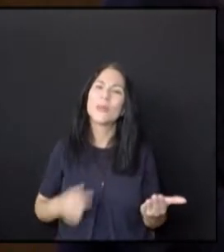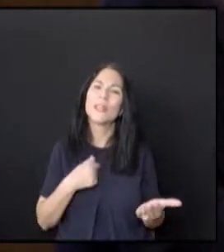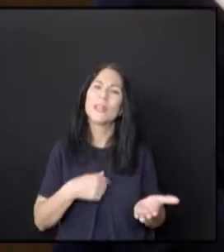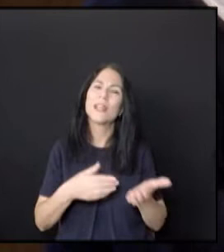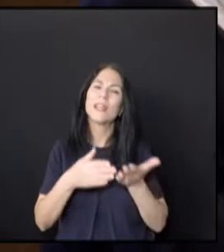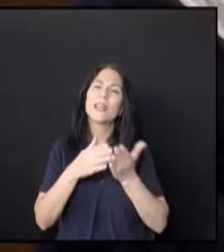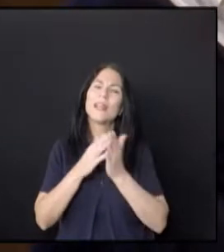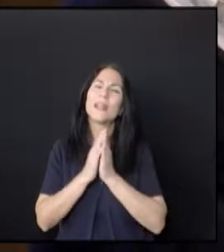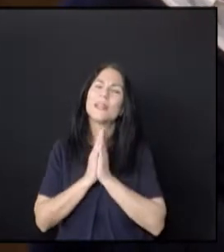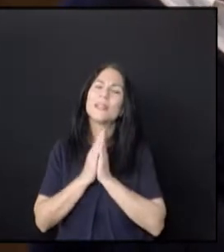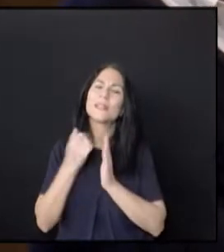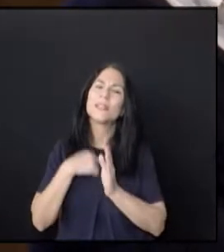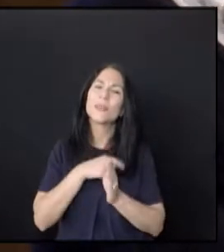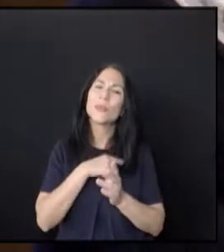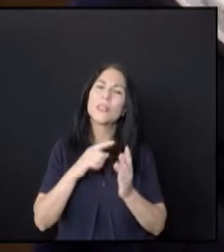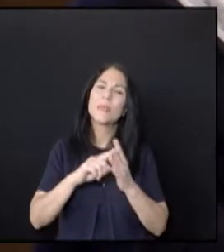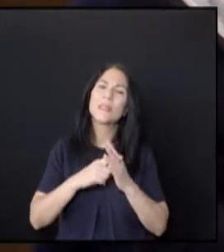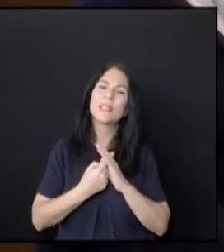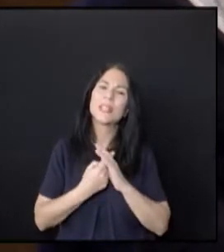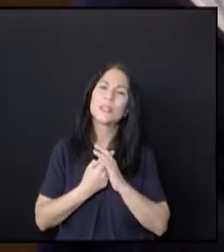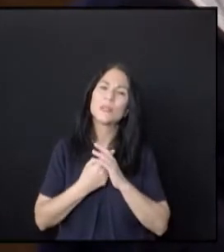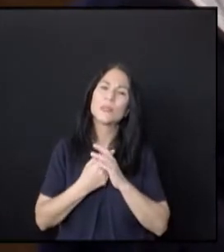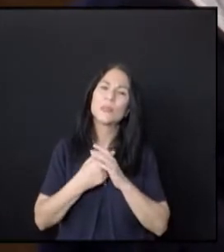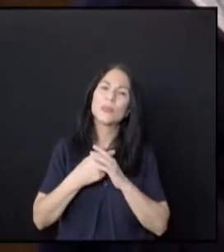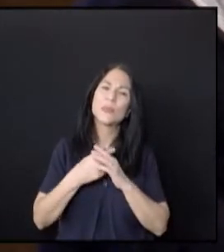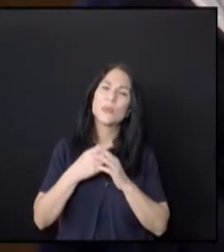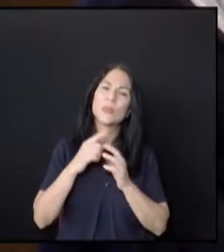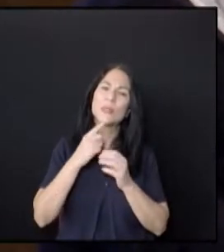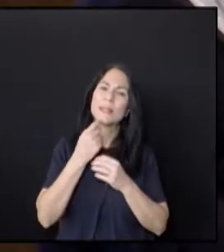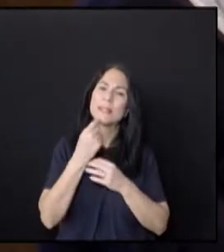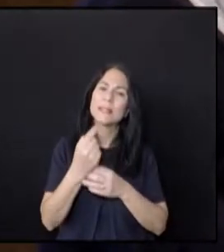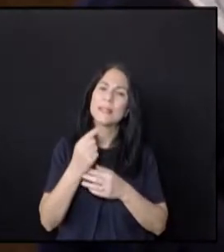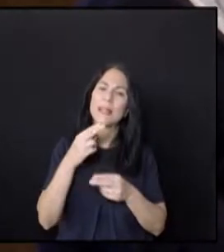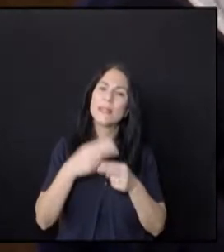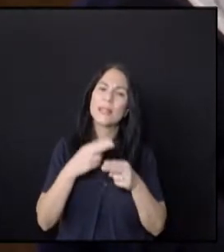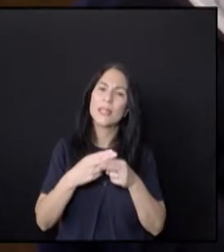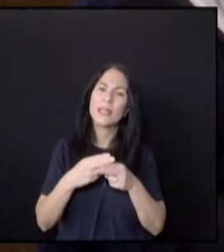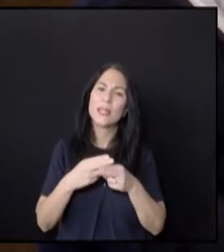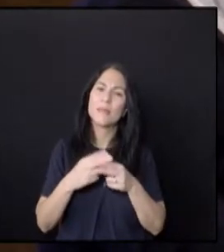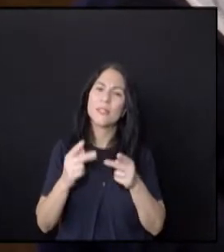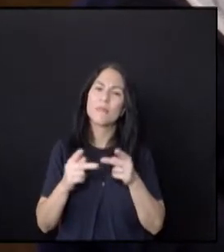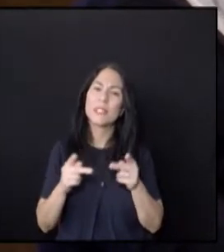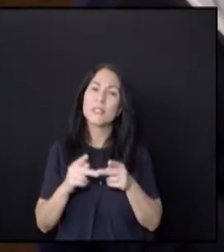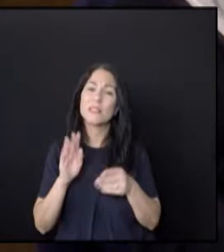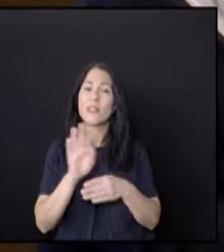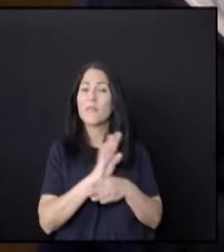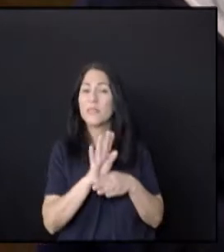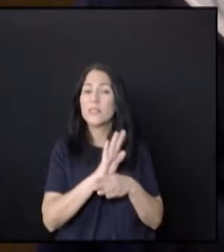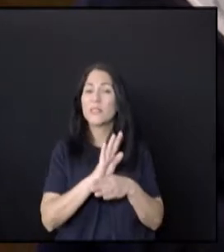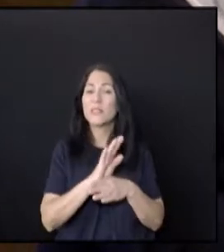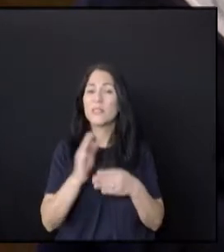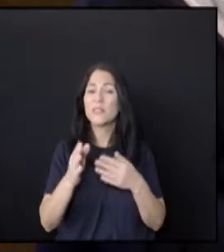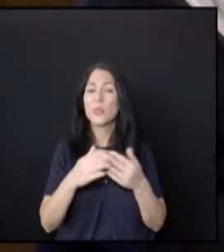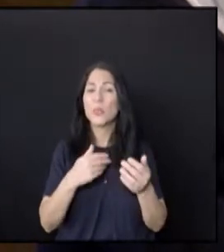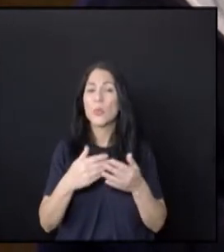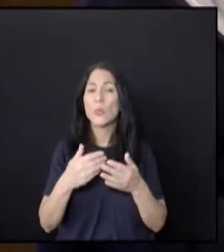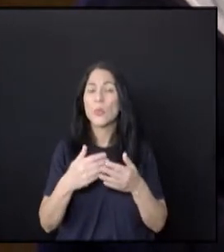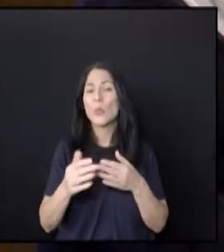That we begin to declare the names of places of businesses, whatever comes to mind,